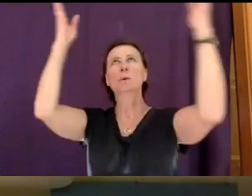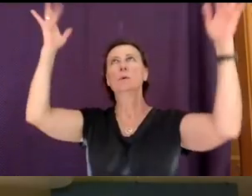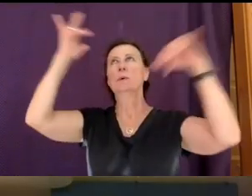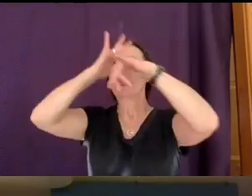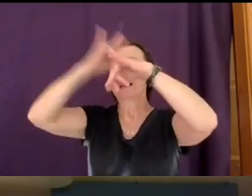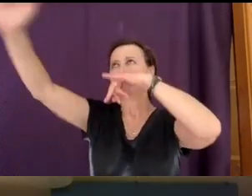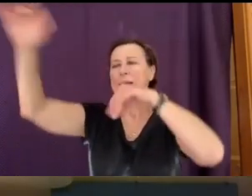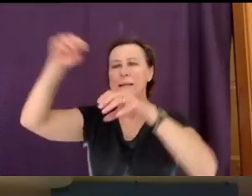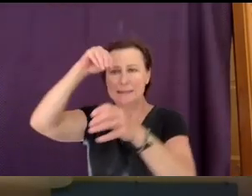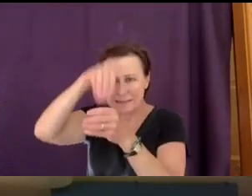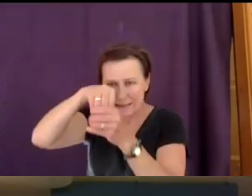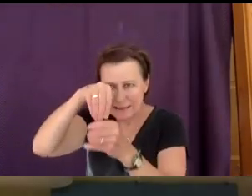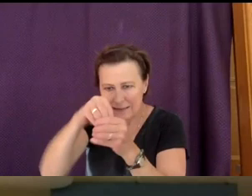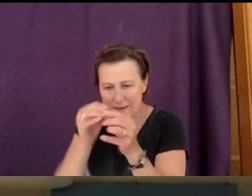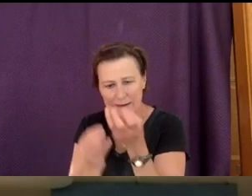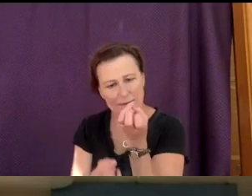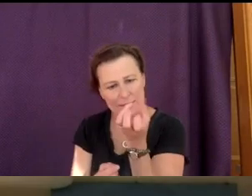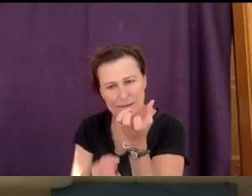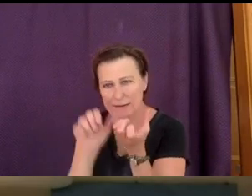atom,